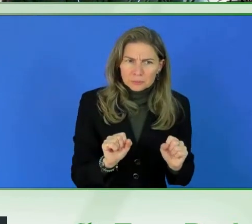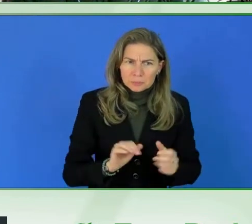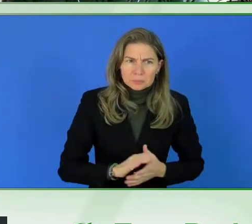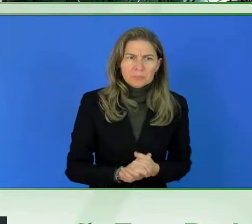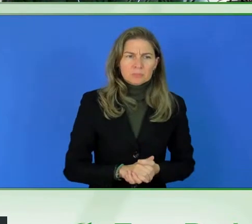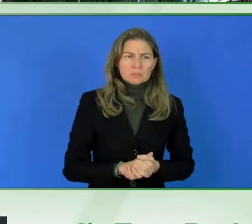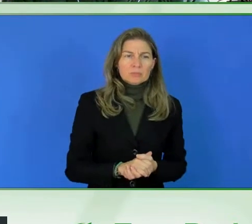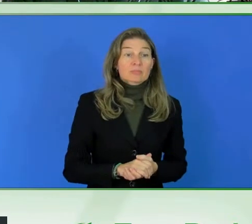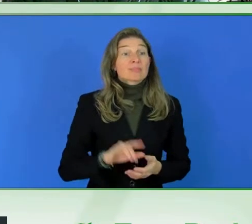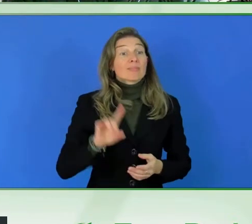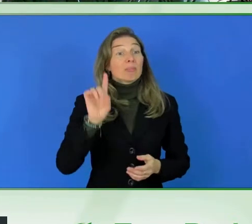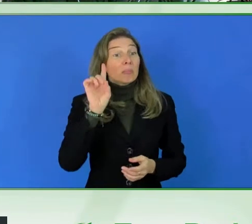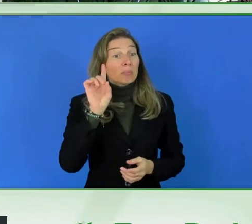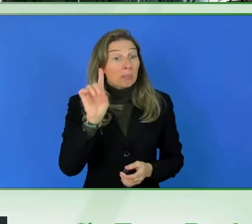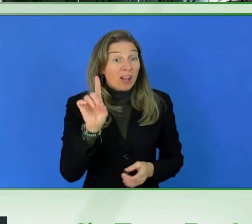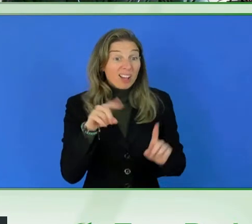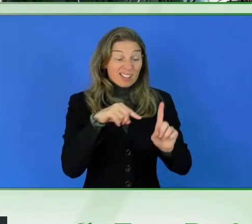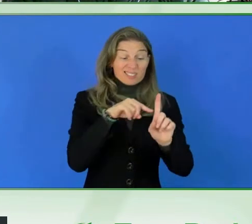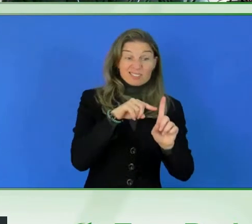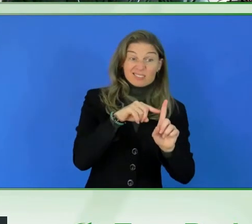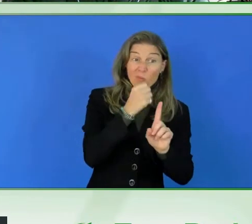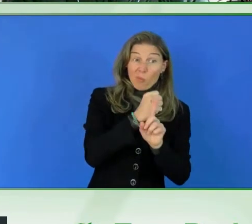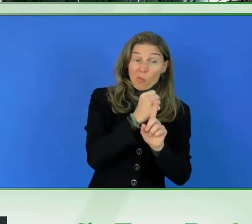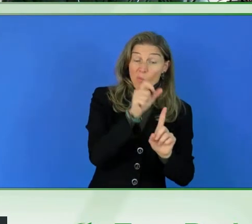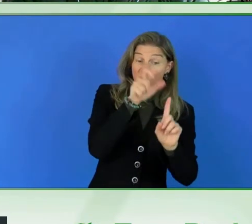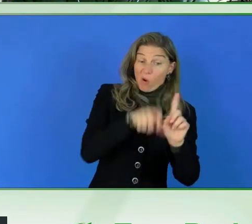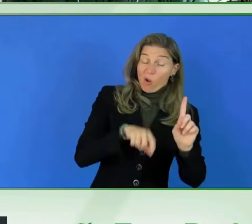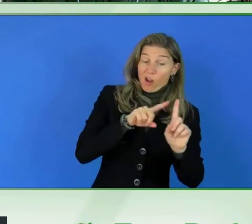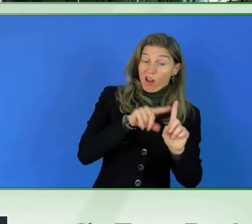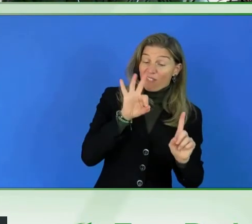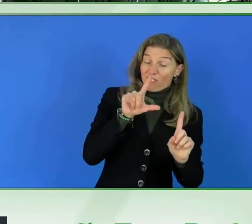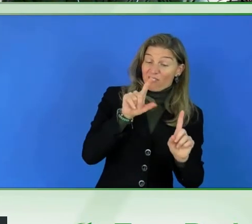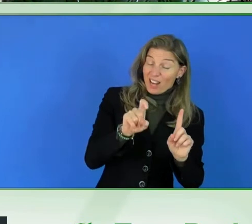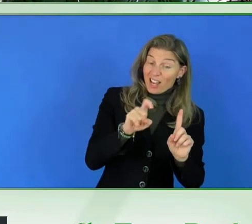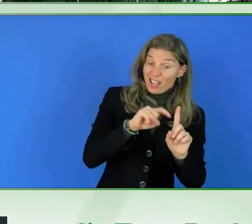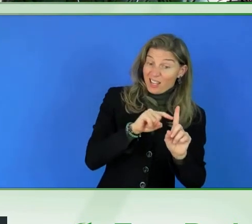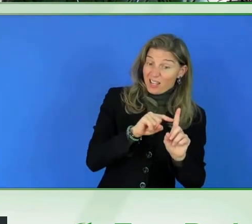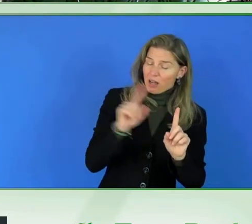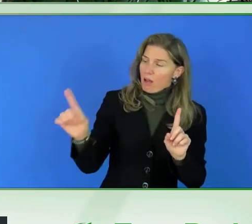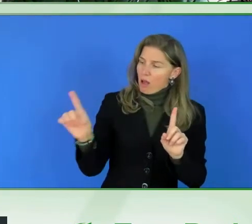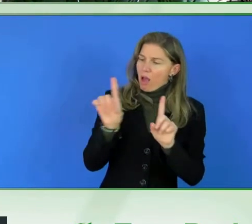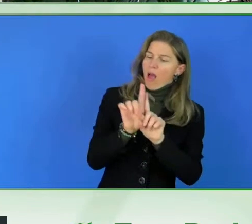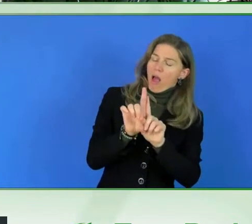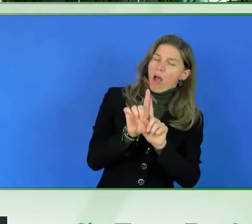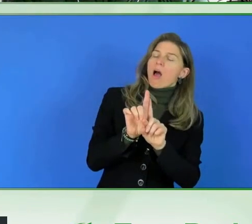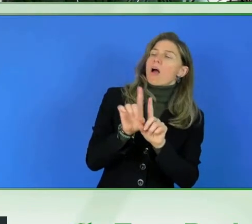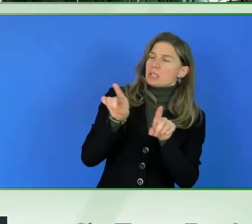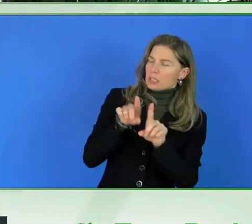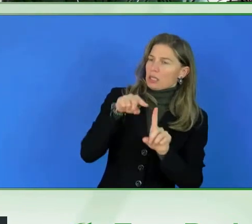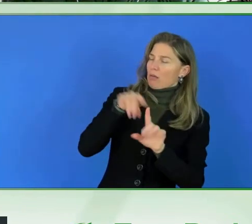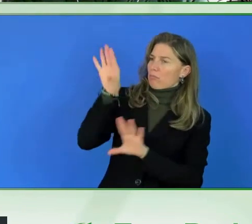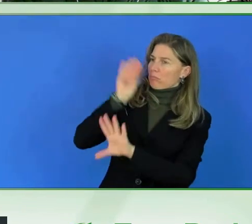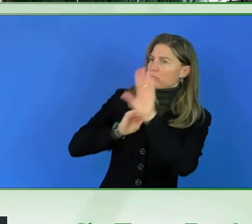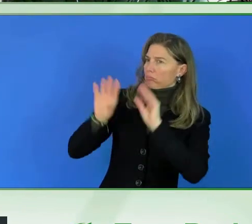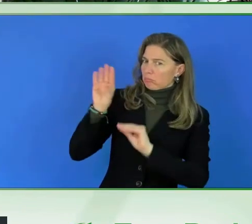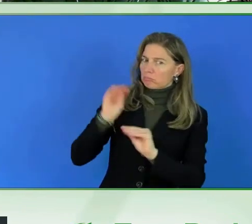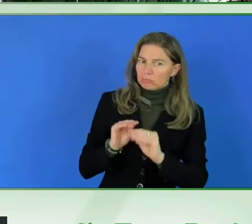The second one is our inclusive job fair. We normally engage third-party,